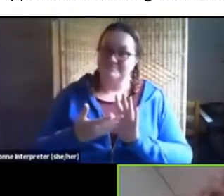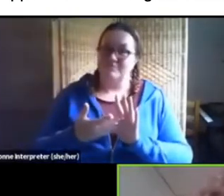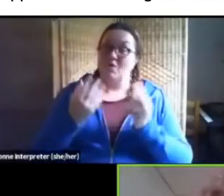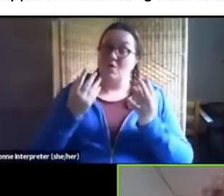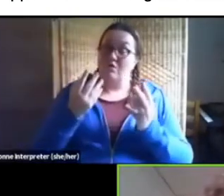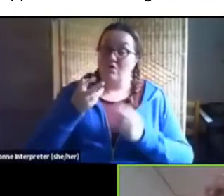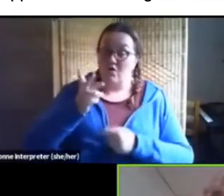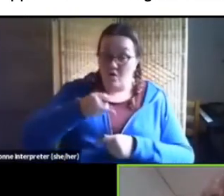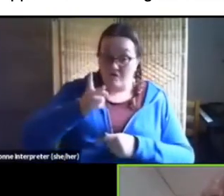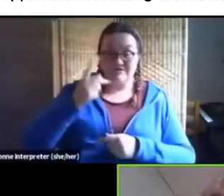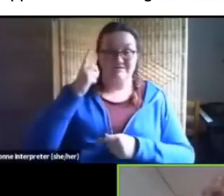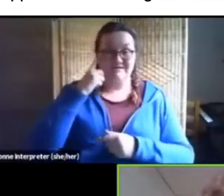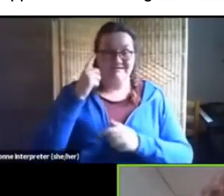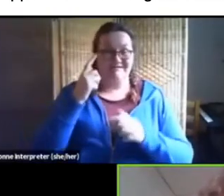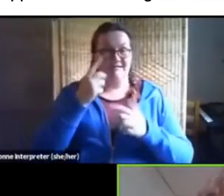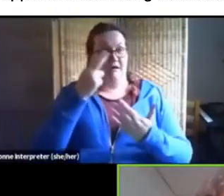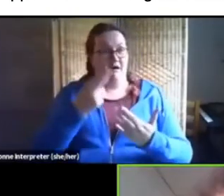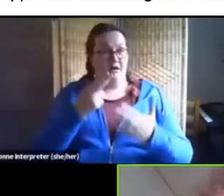I think in the arts,